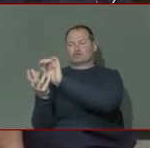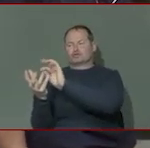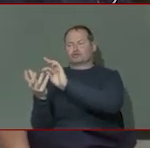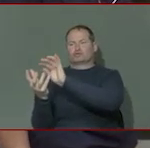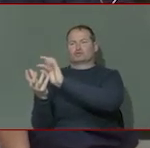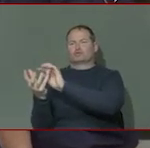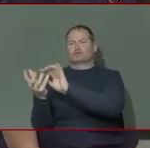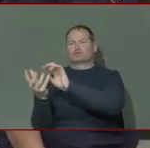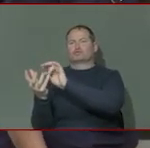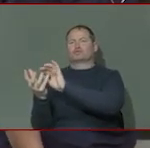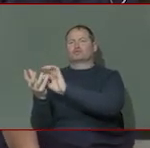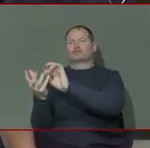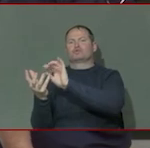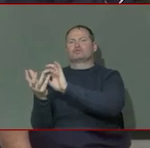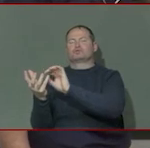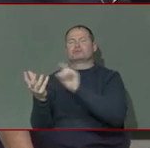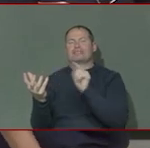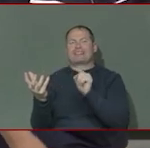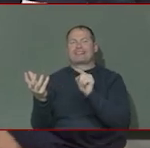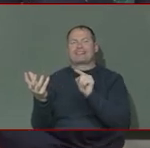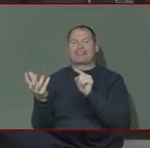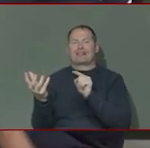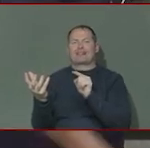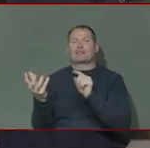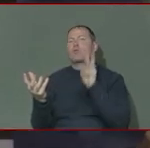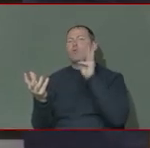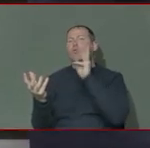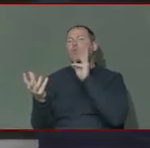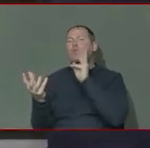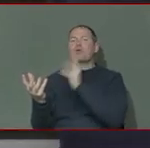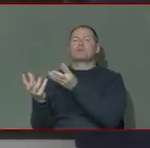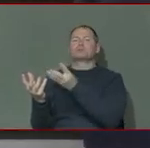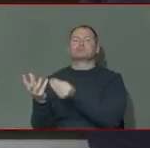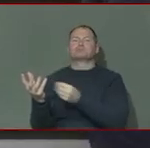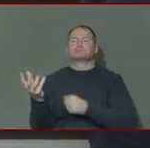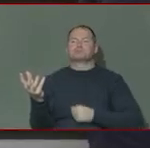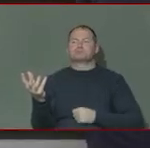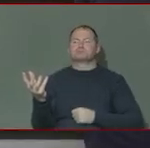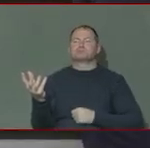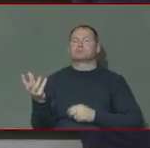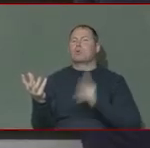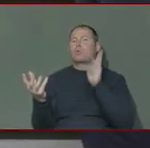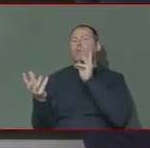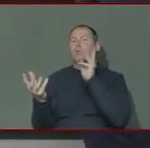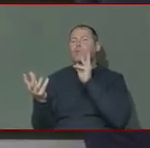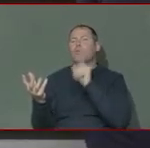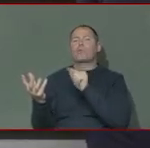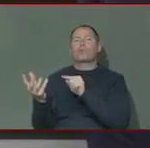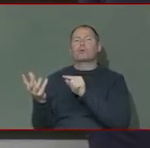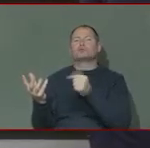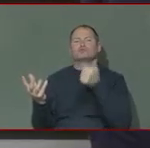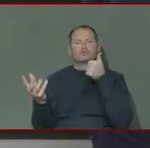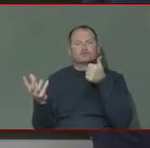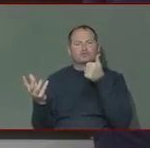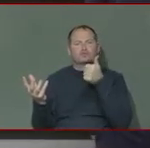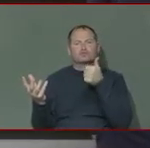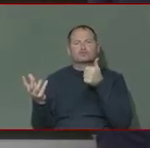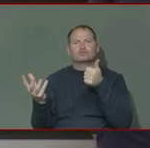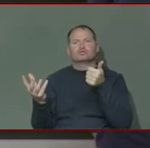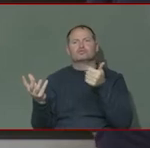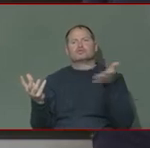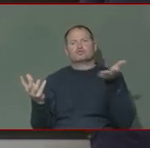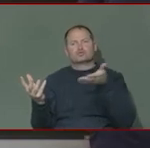Bowman. It catches up the water. What is in the water? Good stuff like